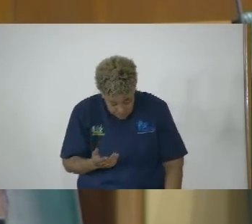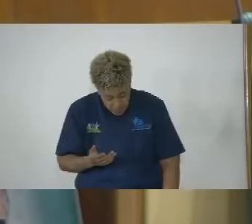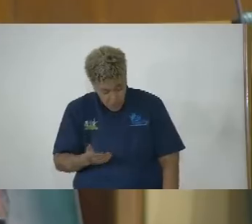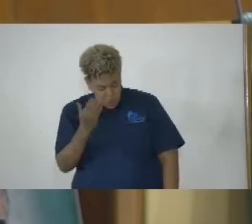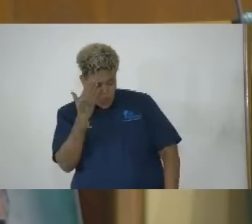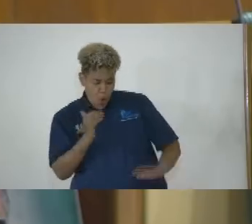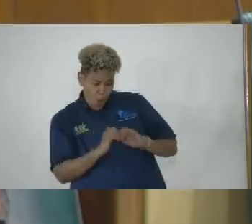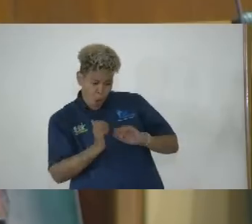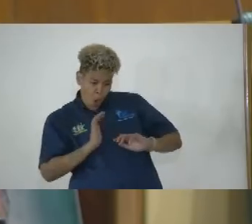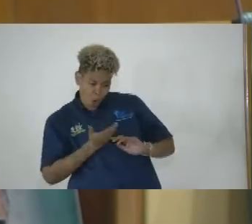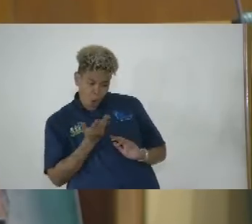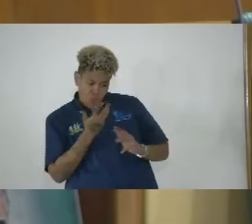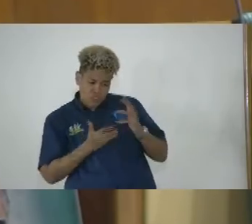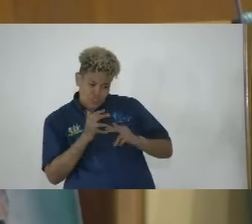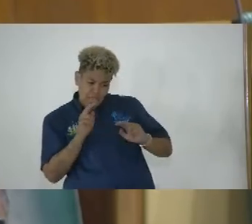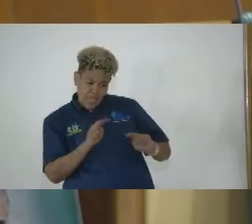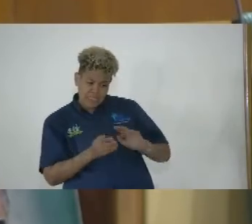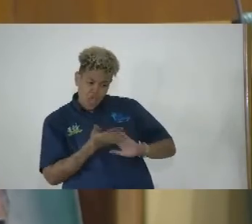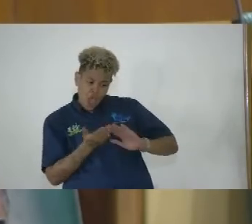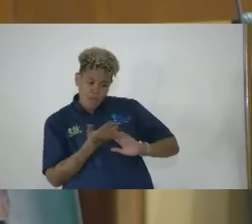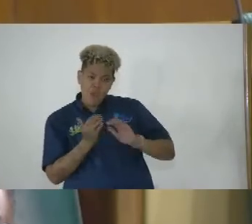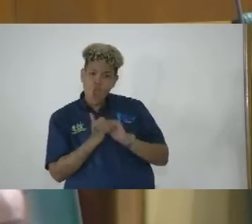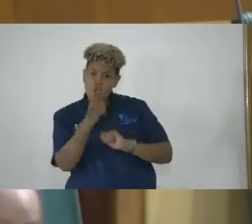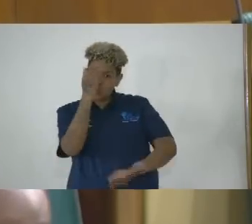how our society operates,